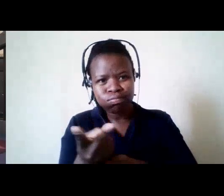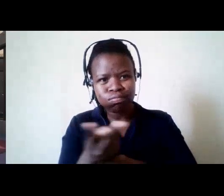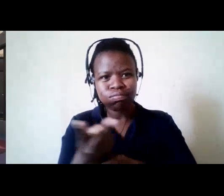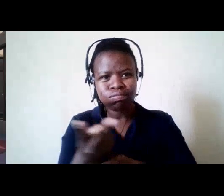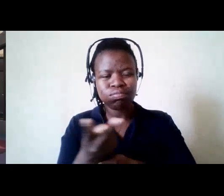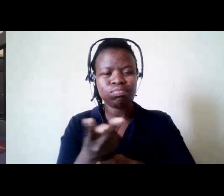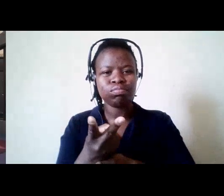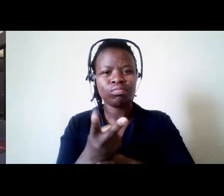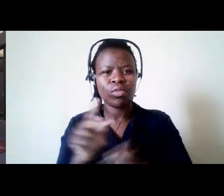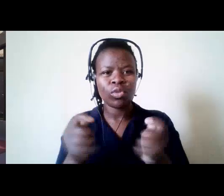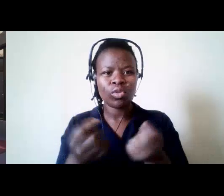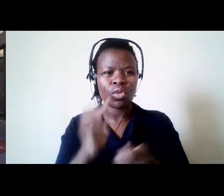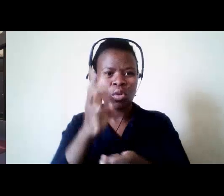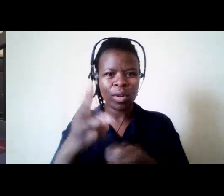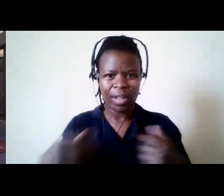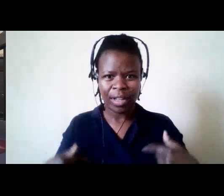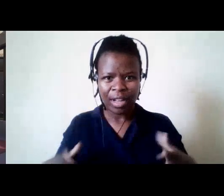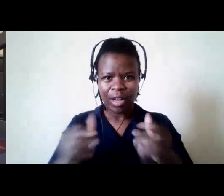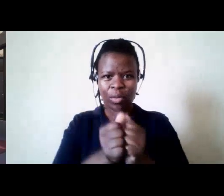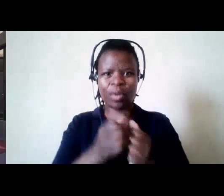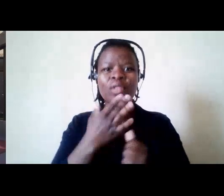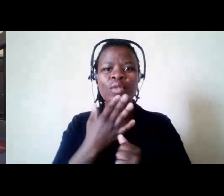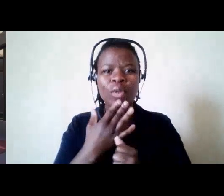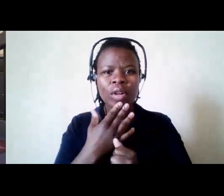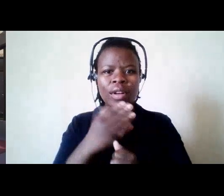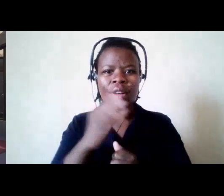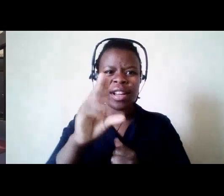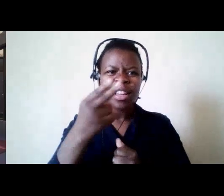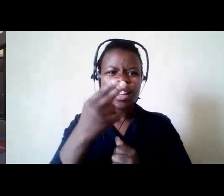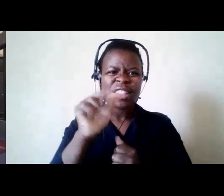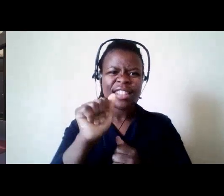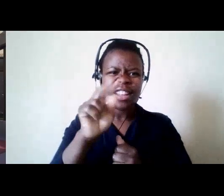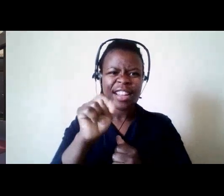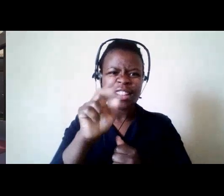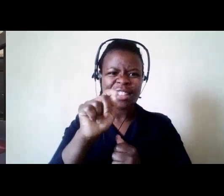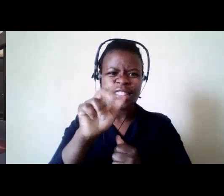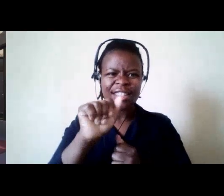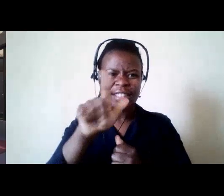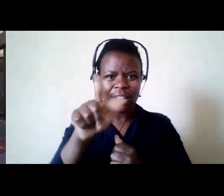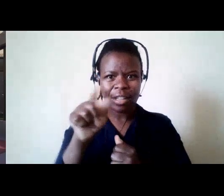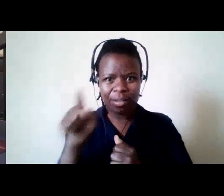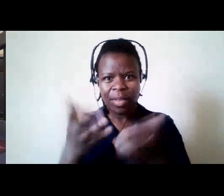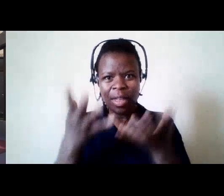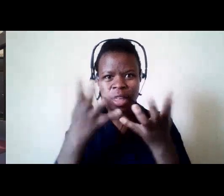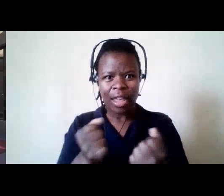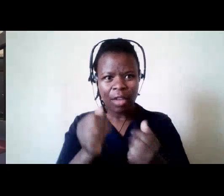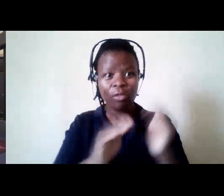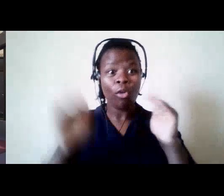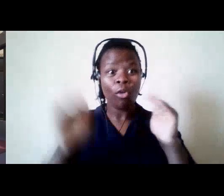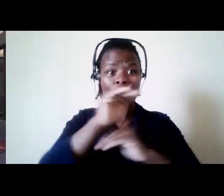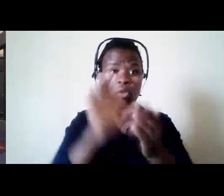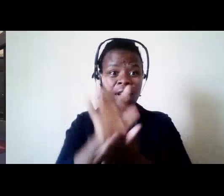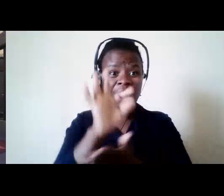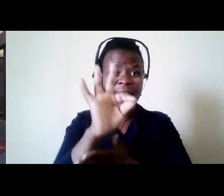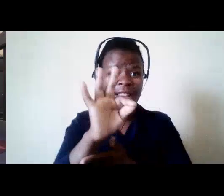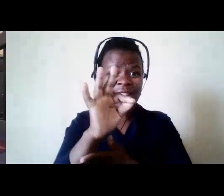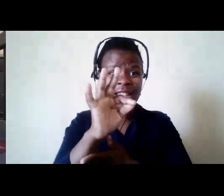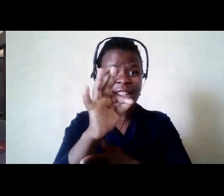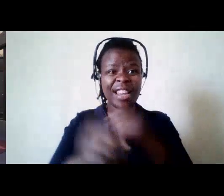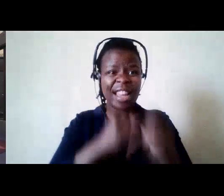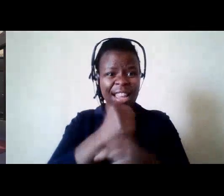I'll start off with Chantal. Let me introduce Chantal first. Chantal has over 13 years of experience in training learners